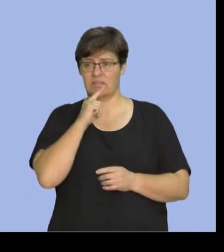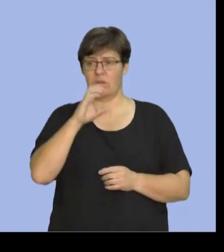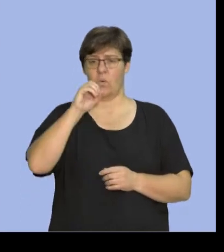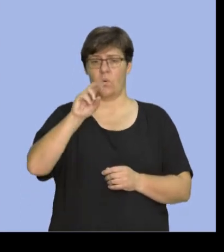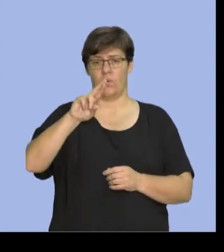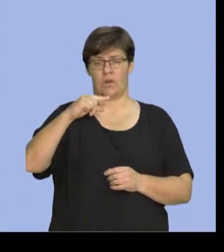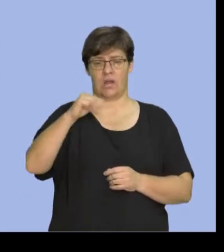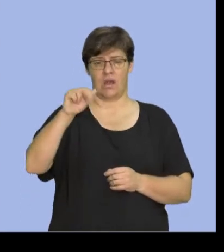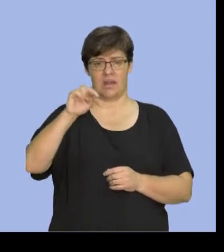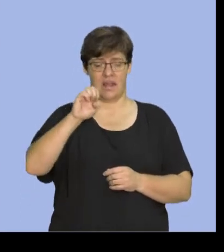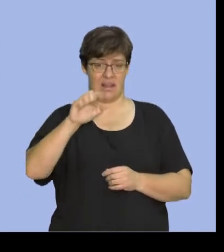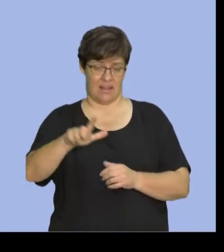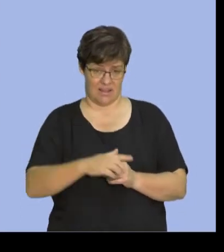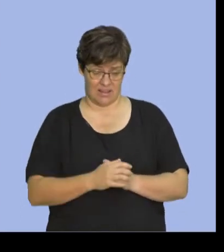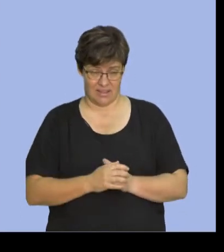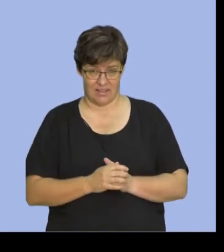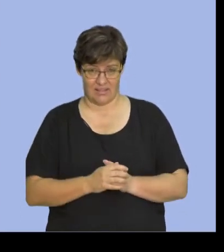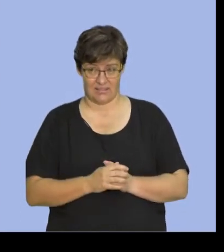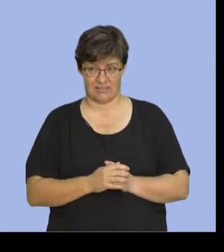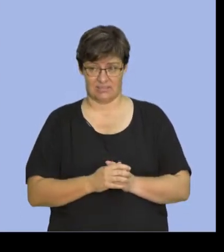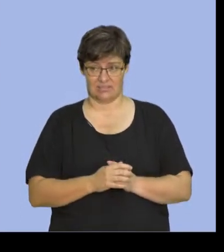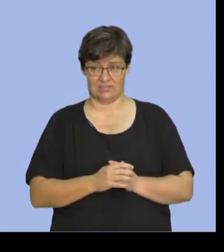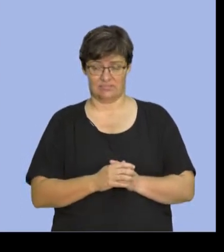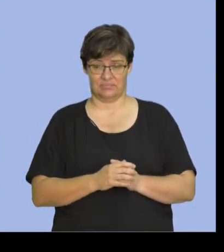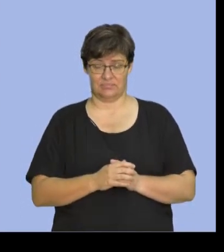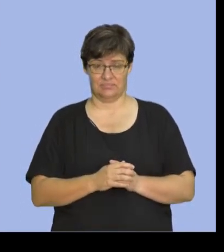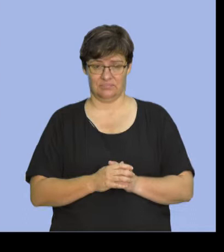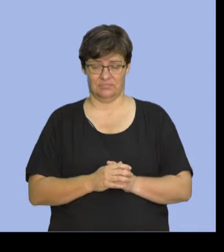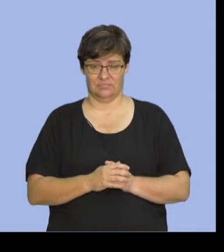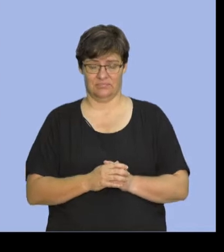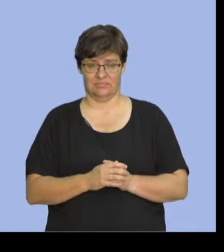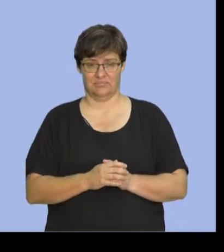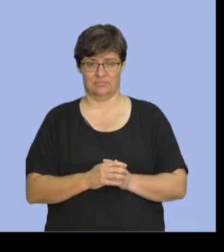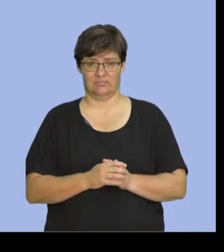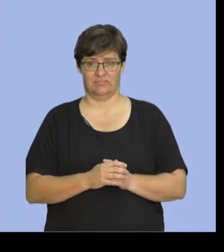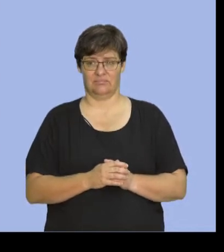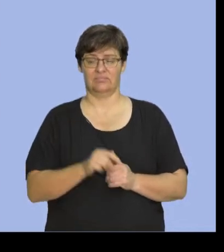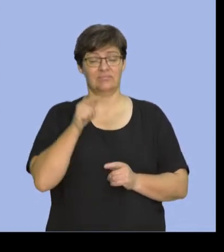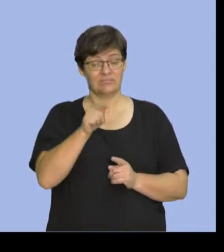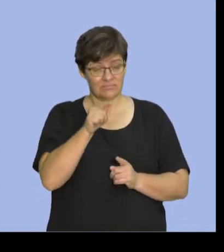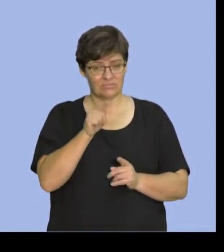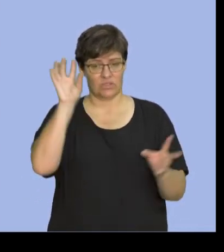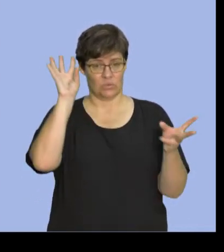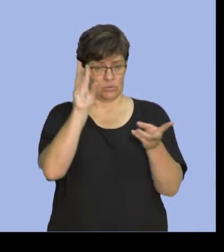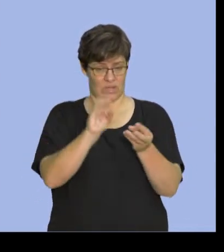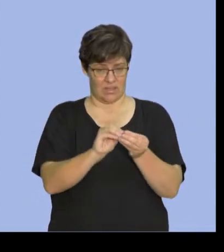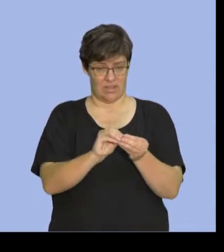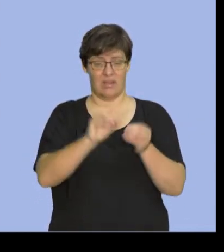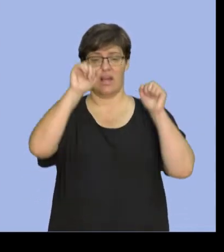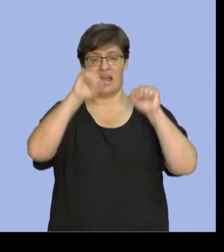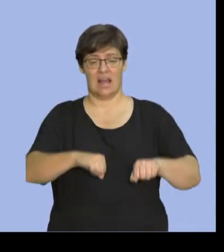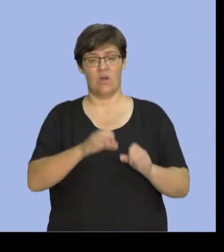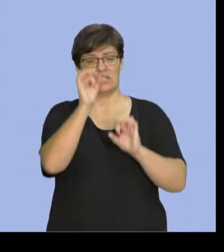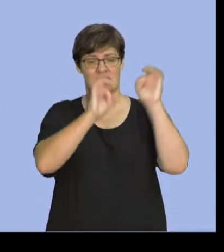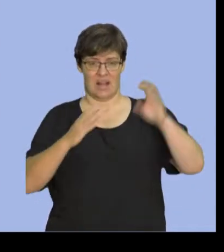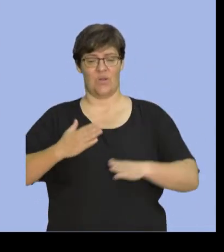So smaller little functional units within a cell are called organelles, and these collectively allow for this cell to